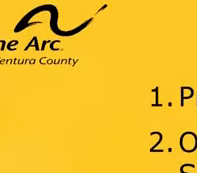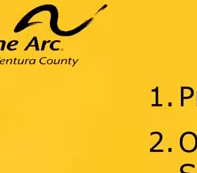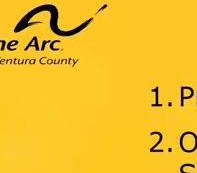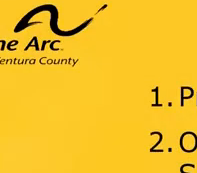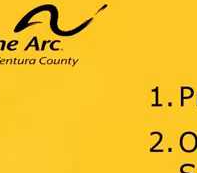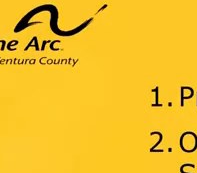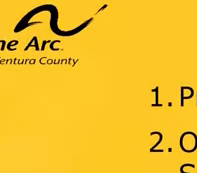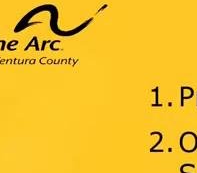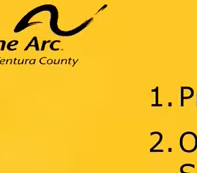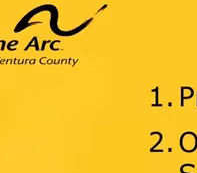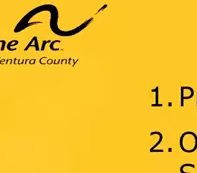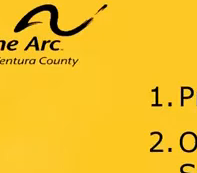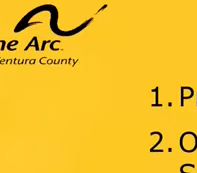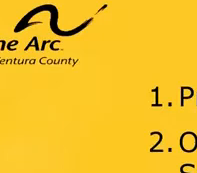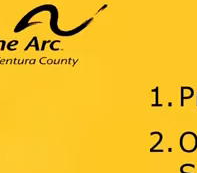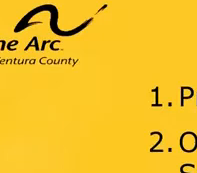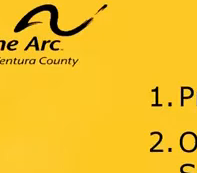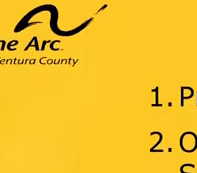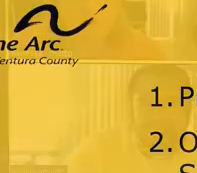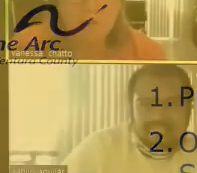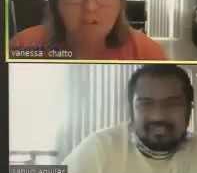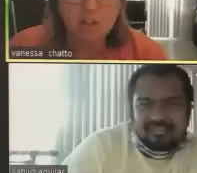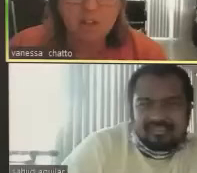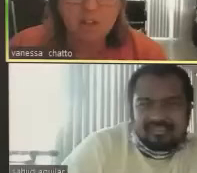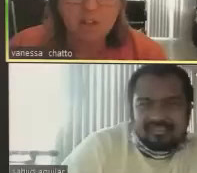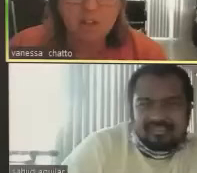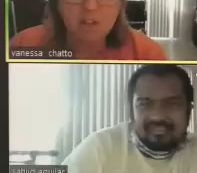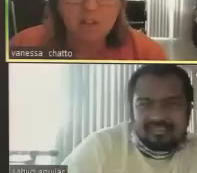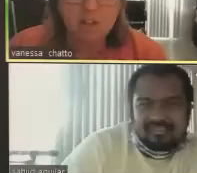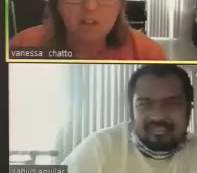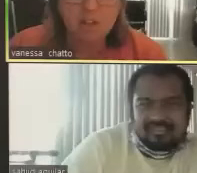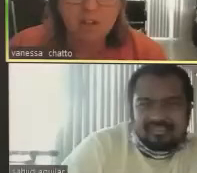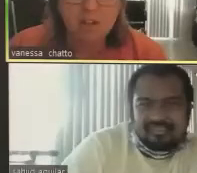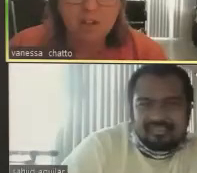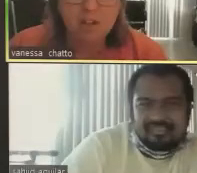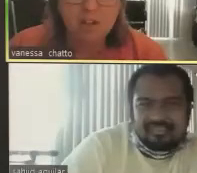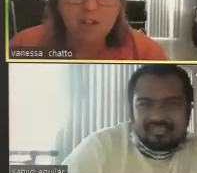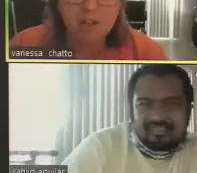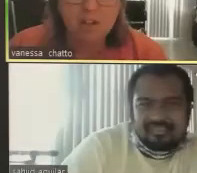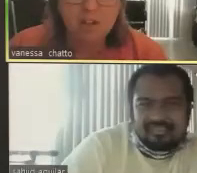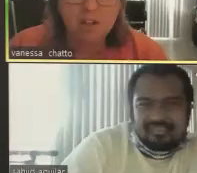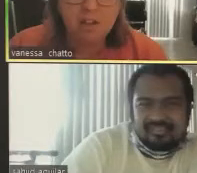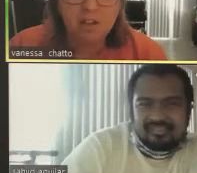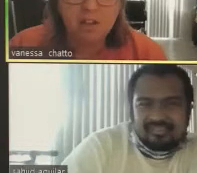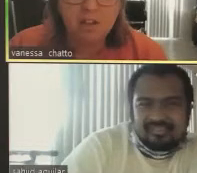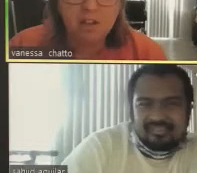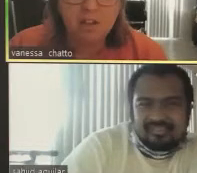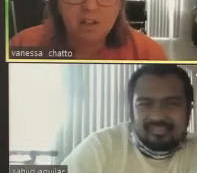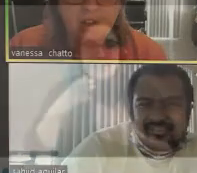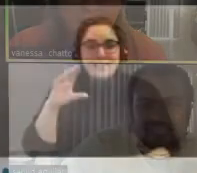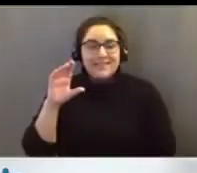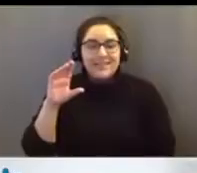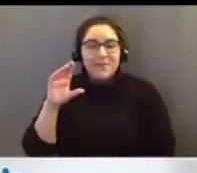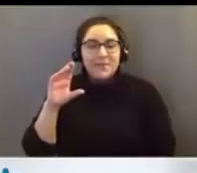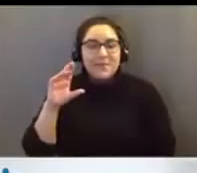jetpack. And now I could say that for Lupe, one of her favorite Zoom classes is karaoke, and she loves to